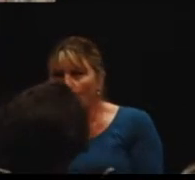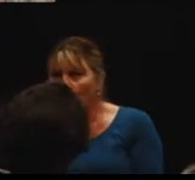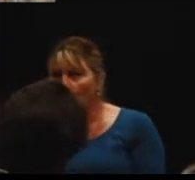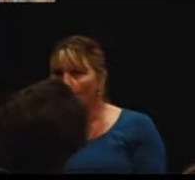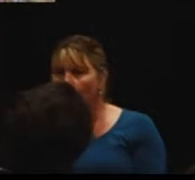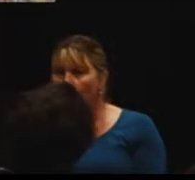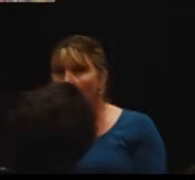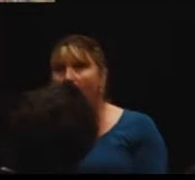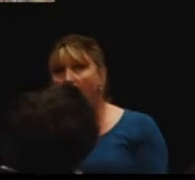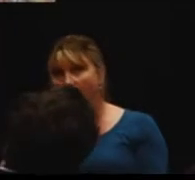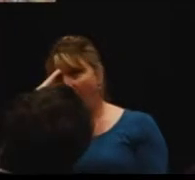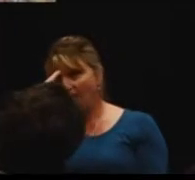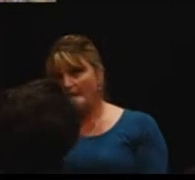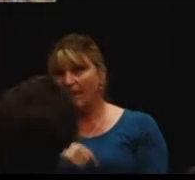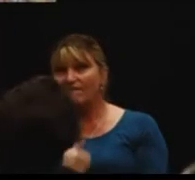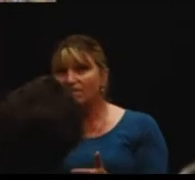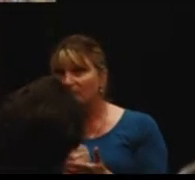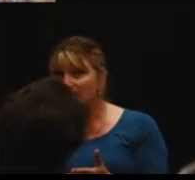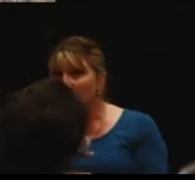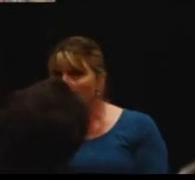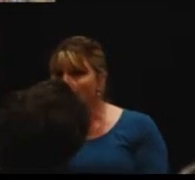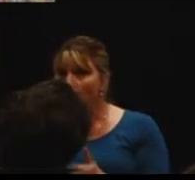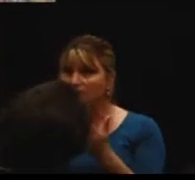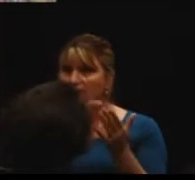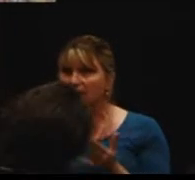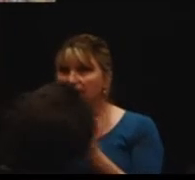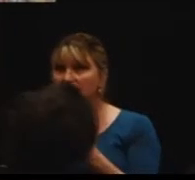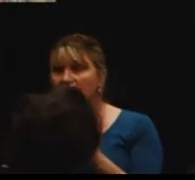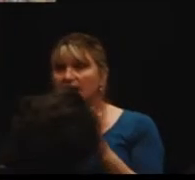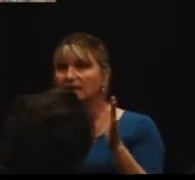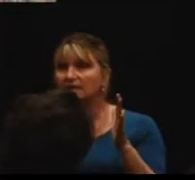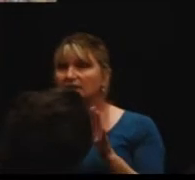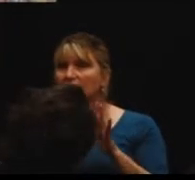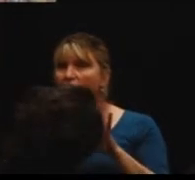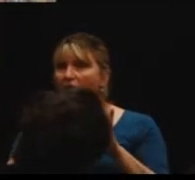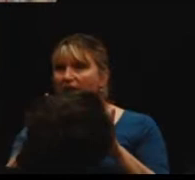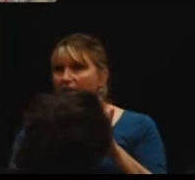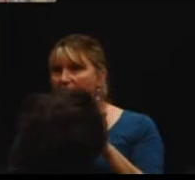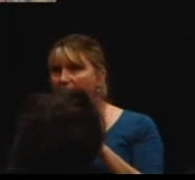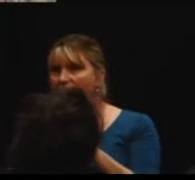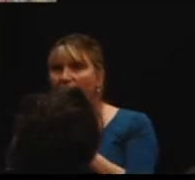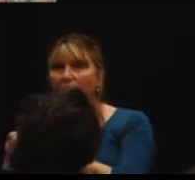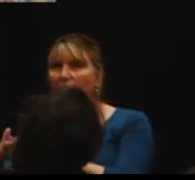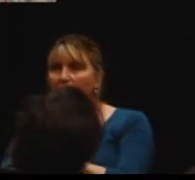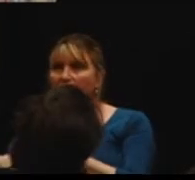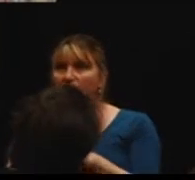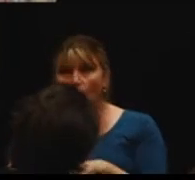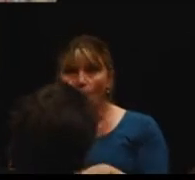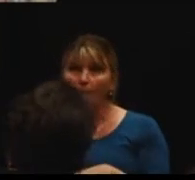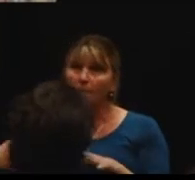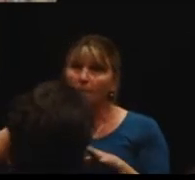fantastic in the studies, both NZIER and the Infometric ones, they're all pointing in the same direction. If you look at the Bell Labs study, it